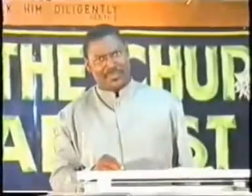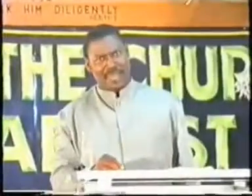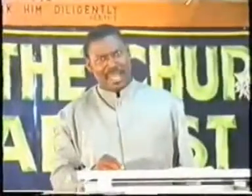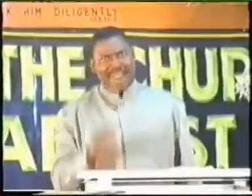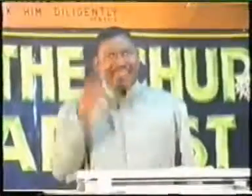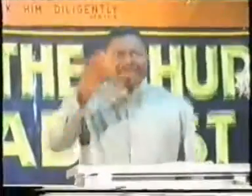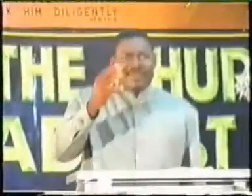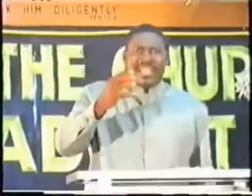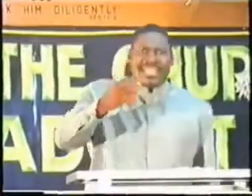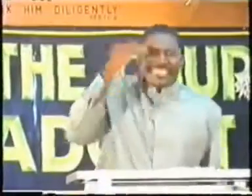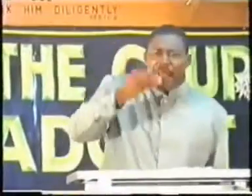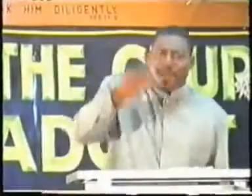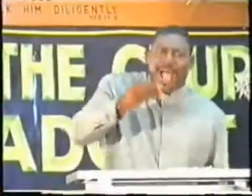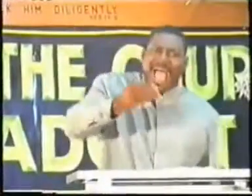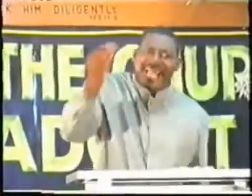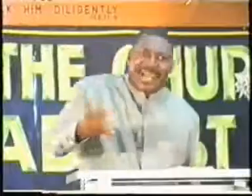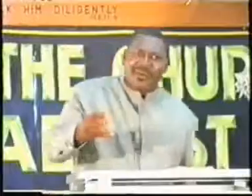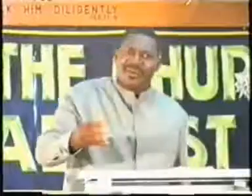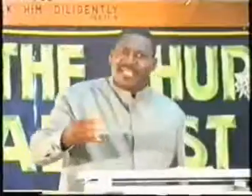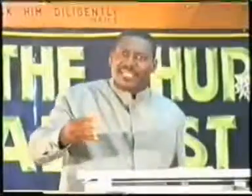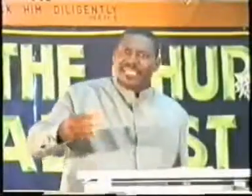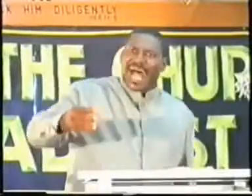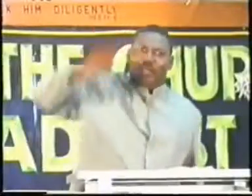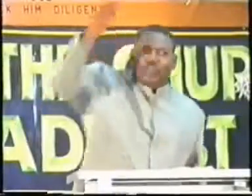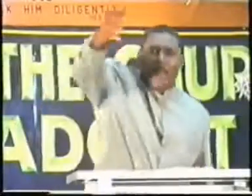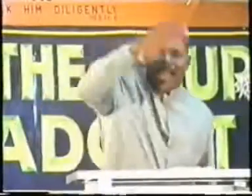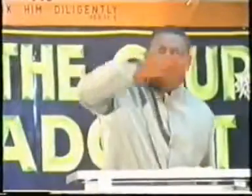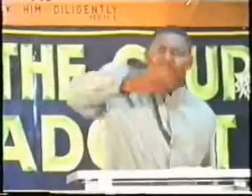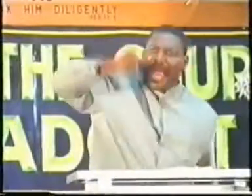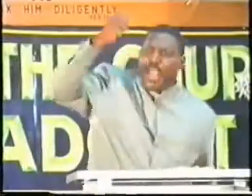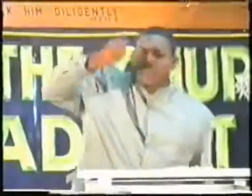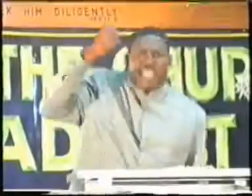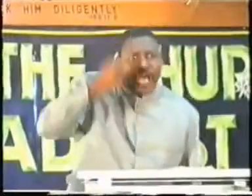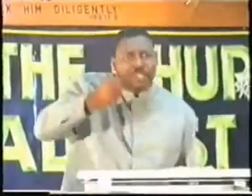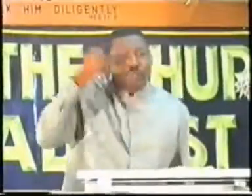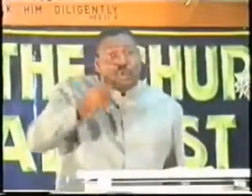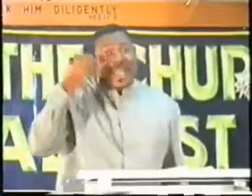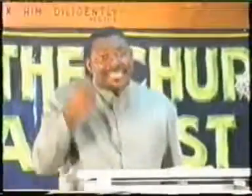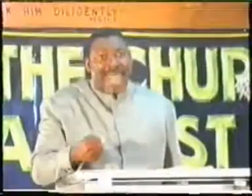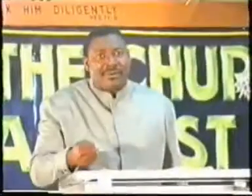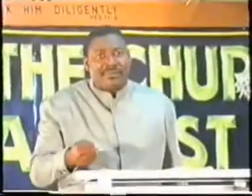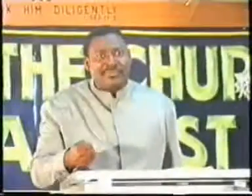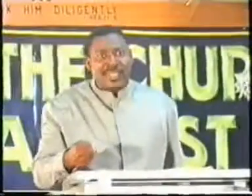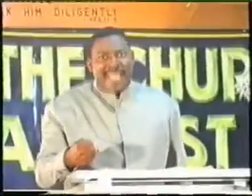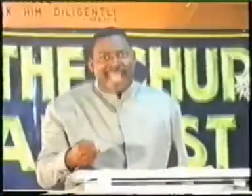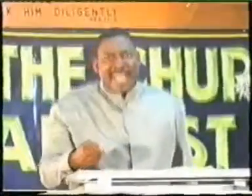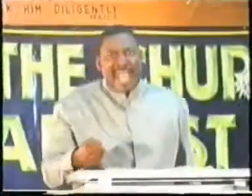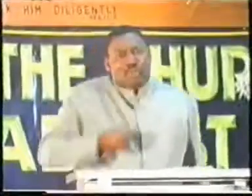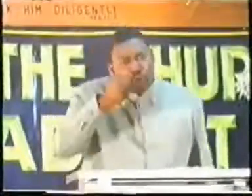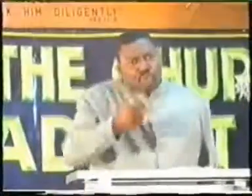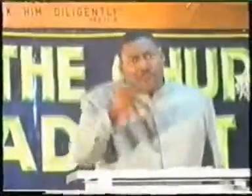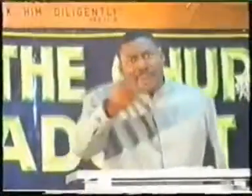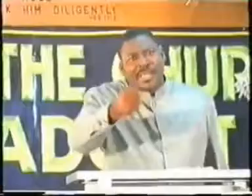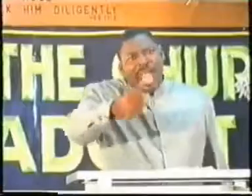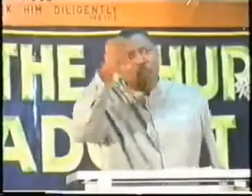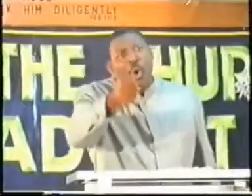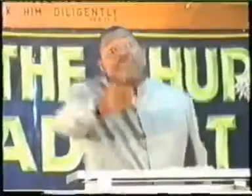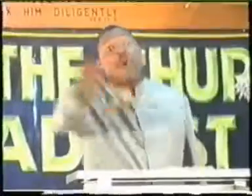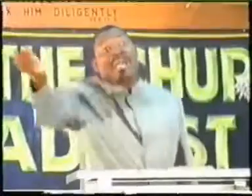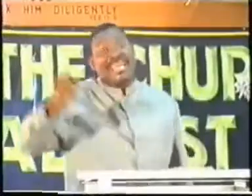no. Ano ti no, ye sempa a ye kan no. Asore biara e ye owura Jesus Christo e dia no. E chusu so